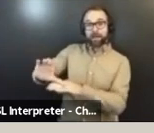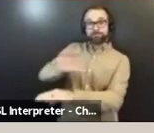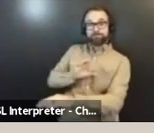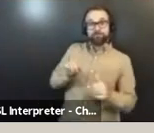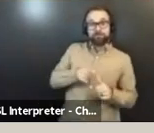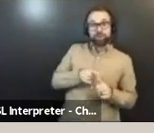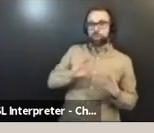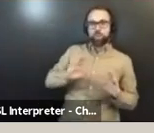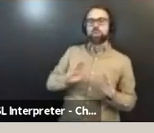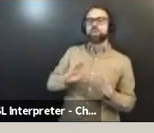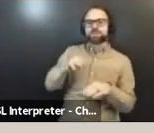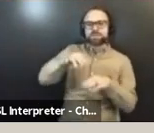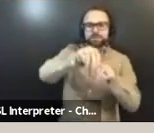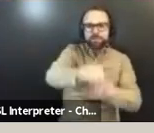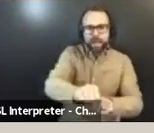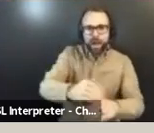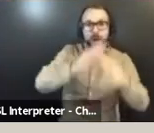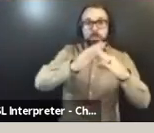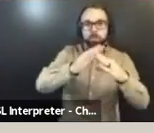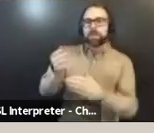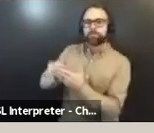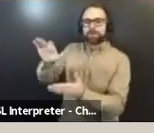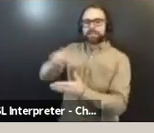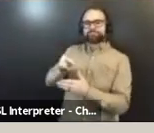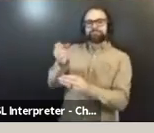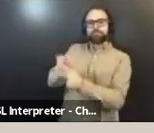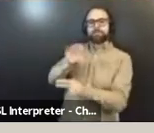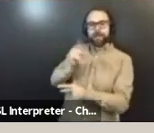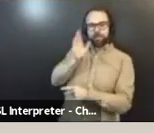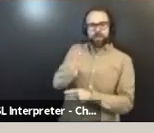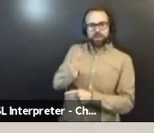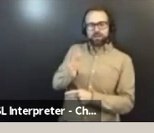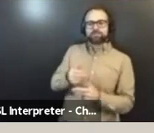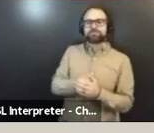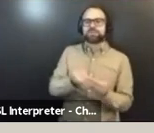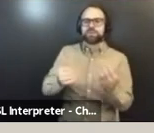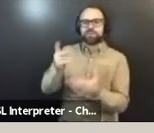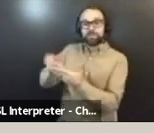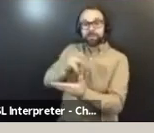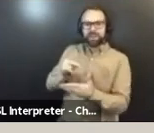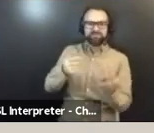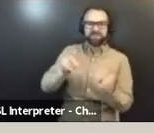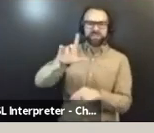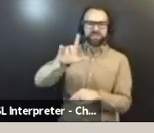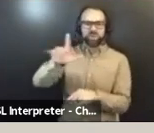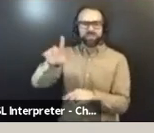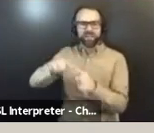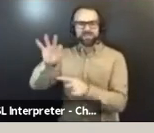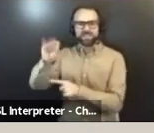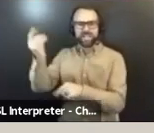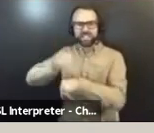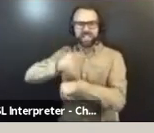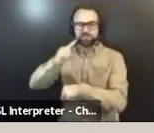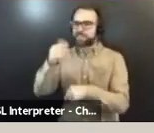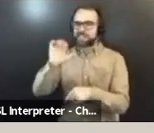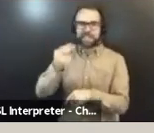submit a report or you hit a milestone, then they reimburse you. So again, the reimbursement can take anywhere from 25 to 90 days. And if you're a young company, cash